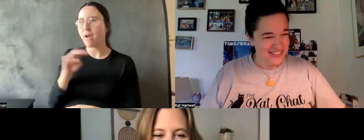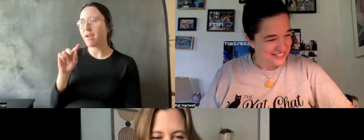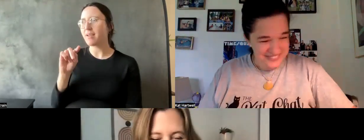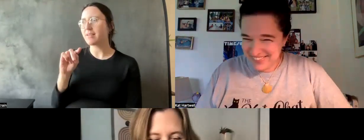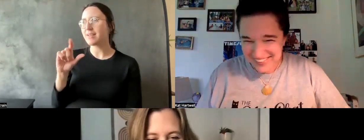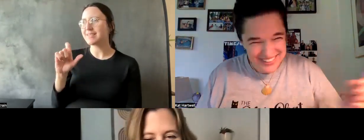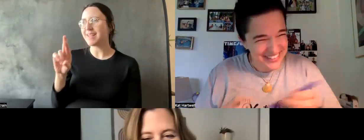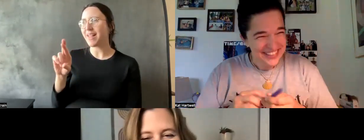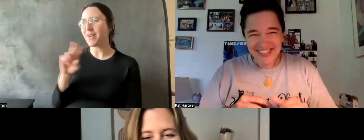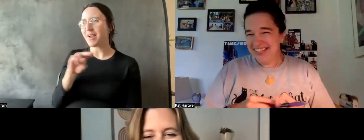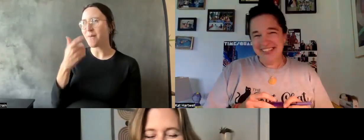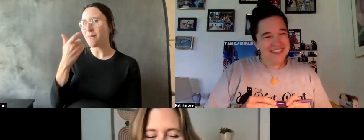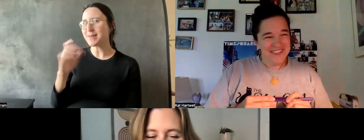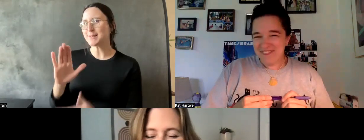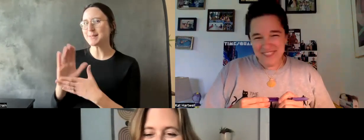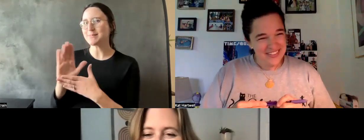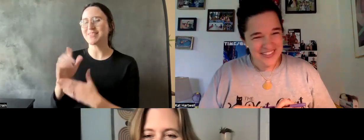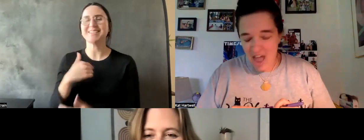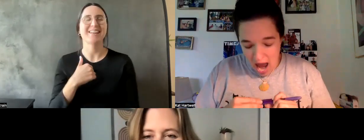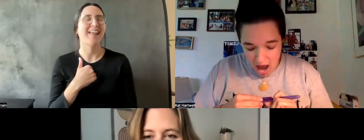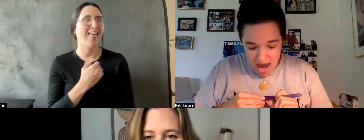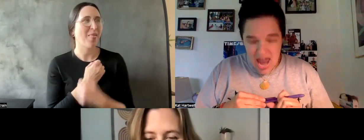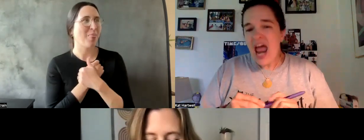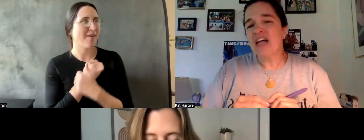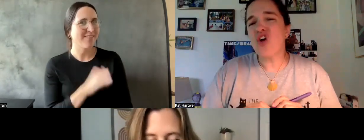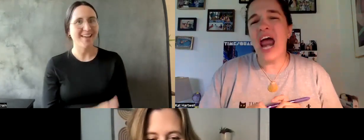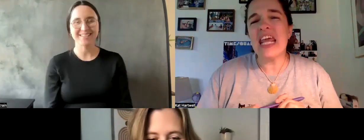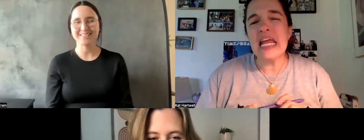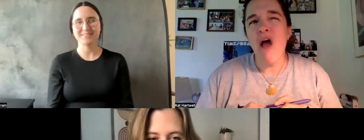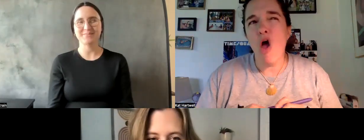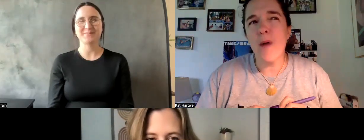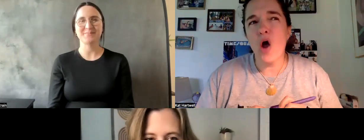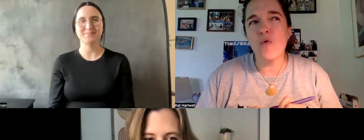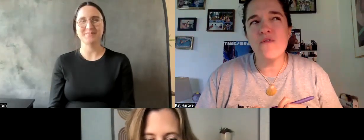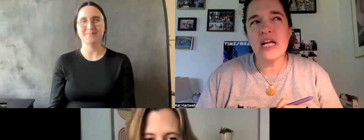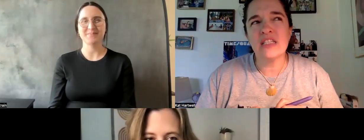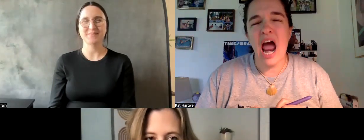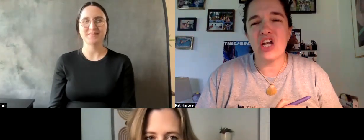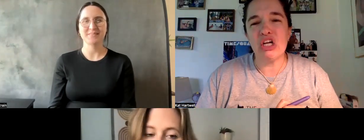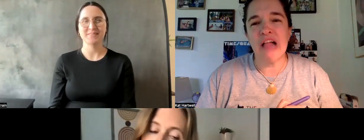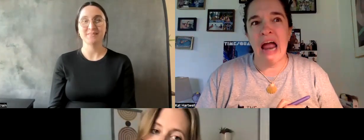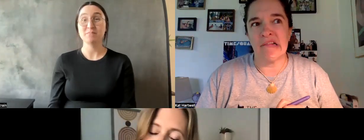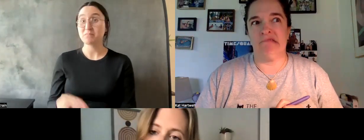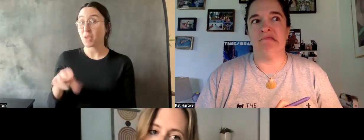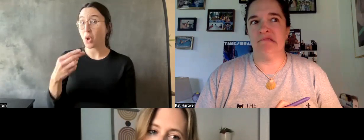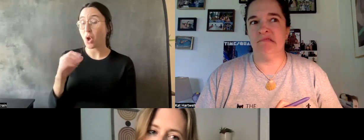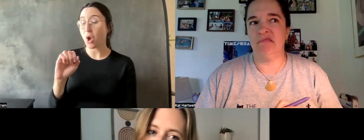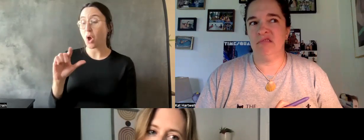there. I love it. I love it. Any Hallmark movie that you're